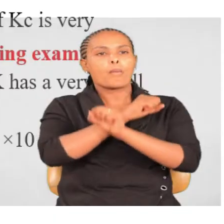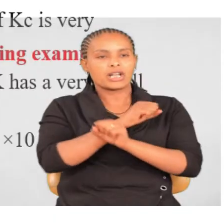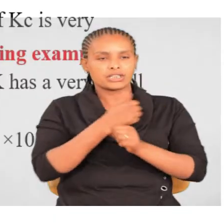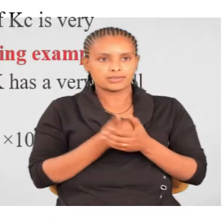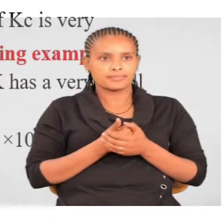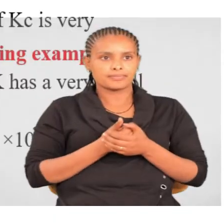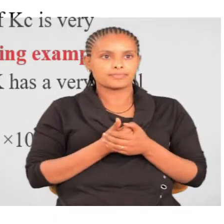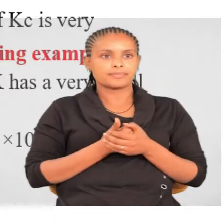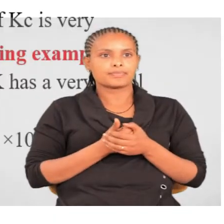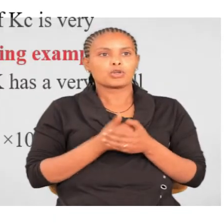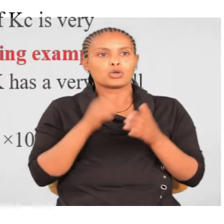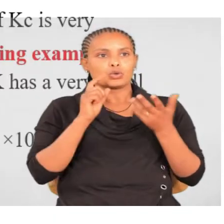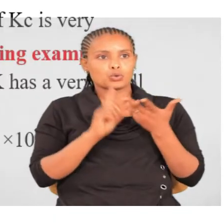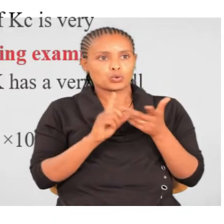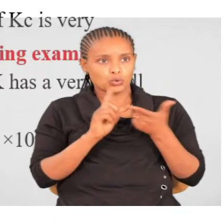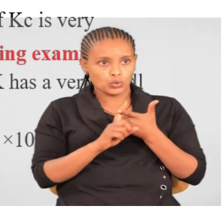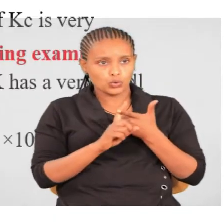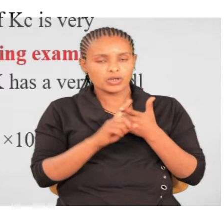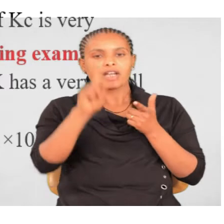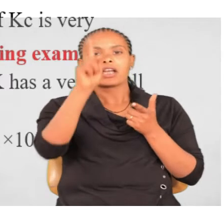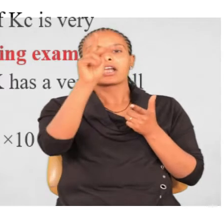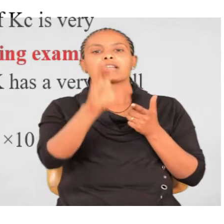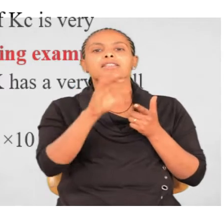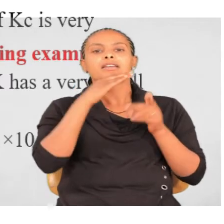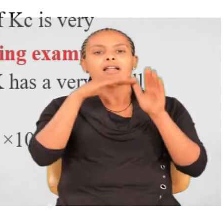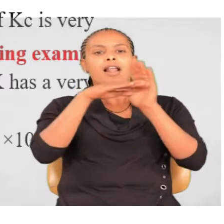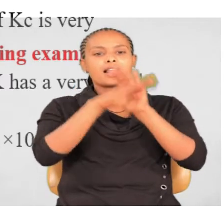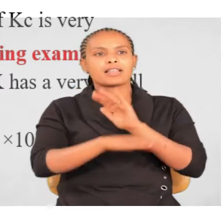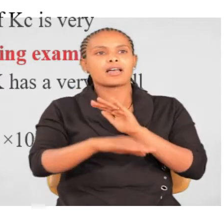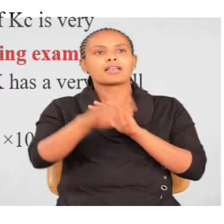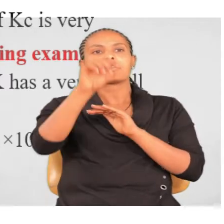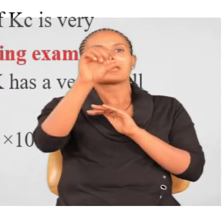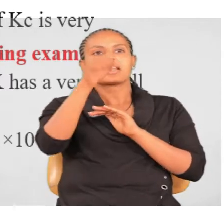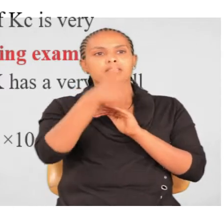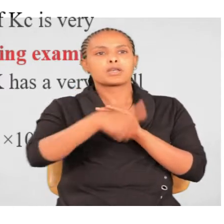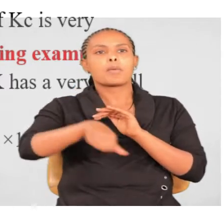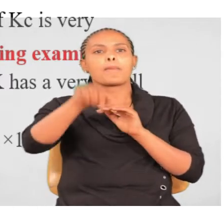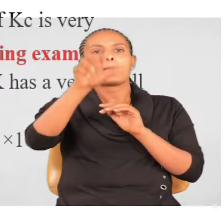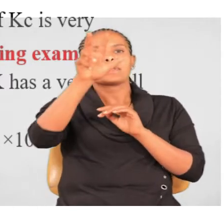completion. 2. If Kc is less than 10 raised to minus